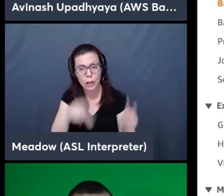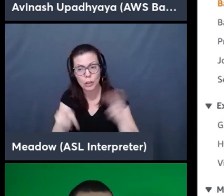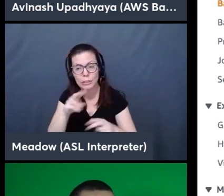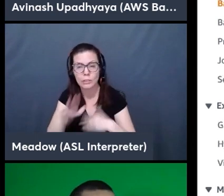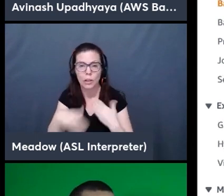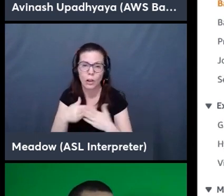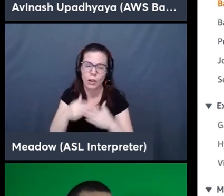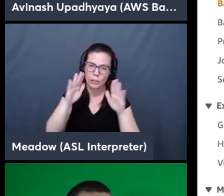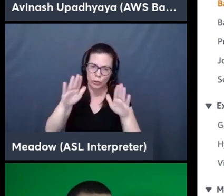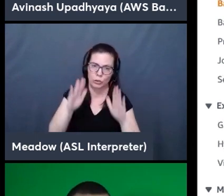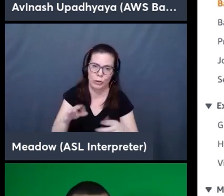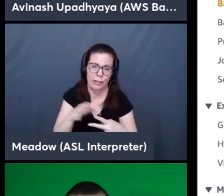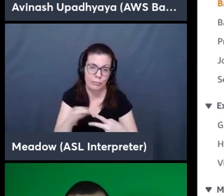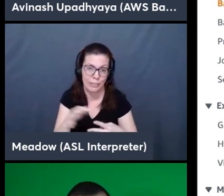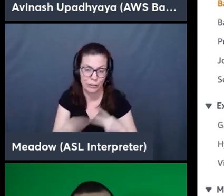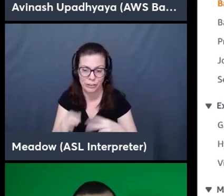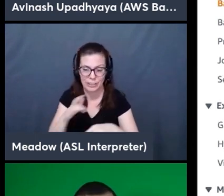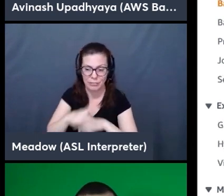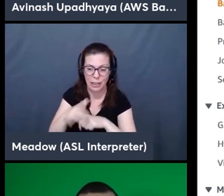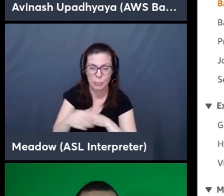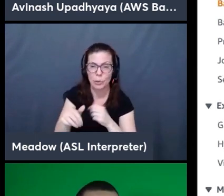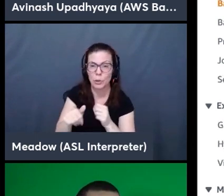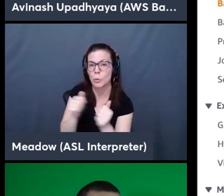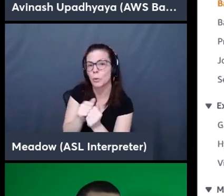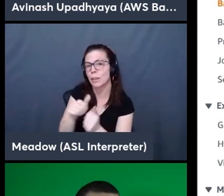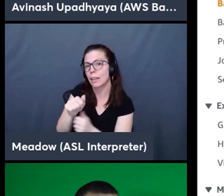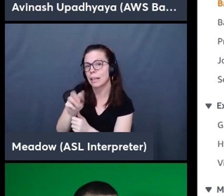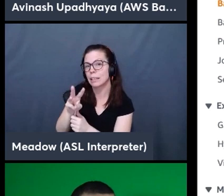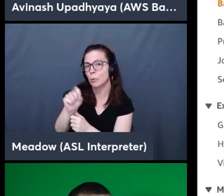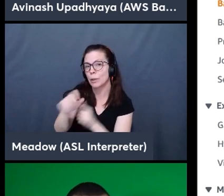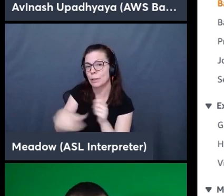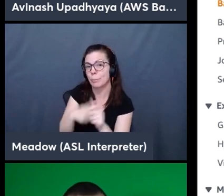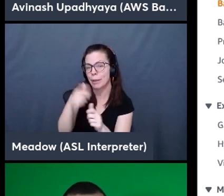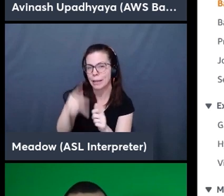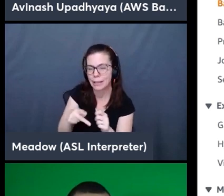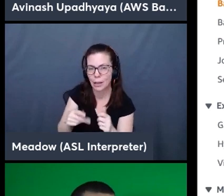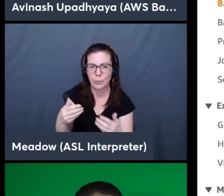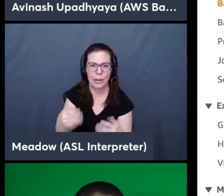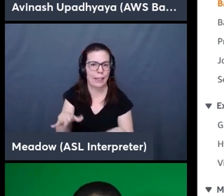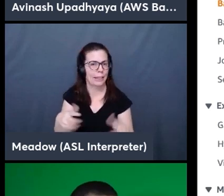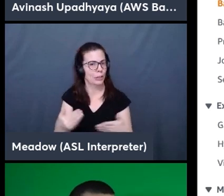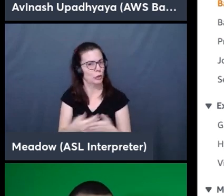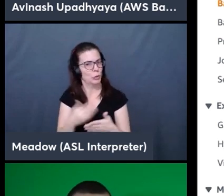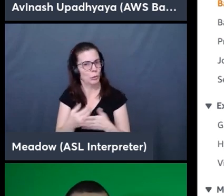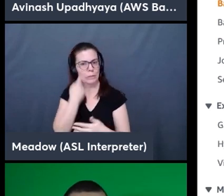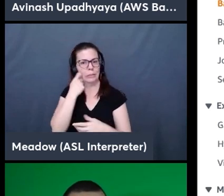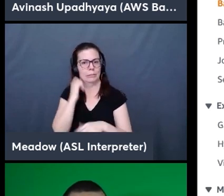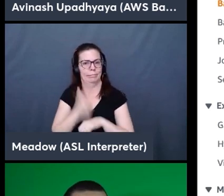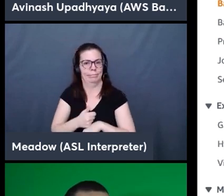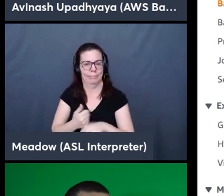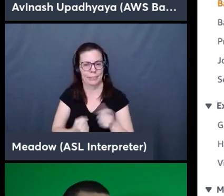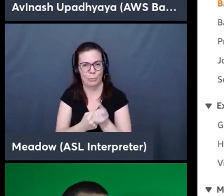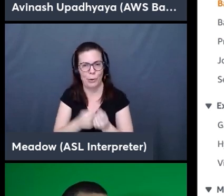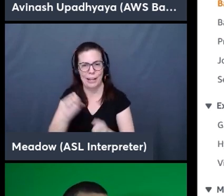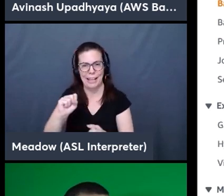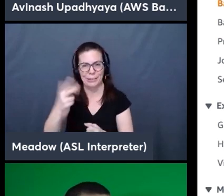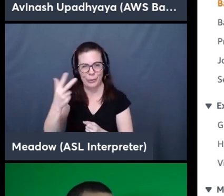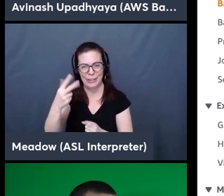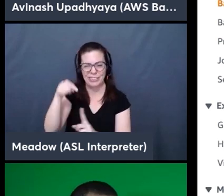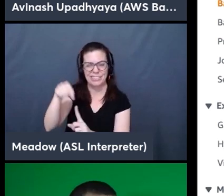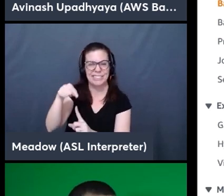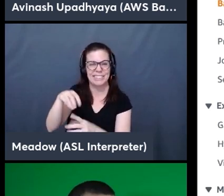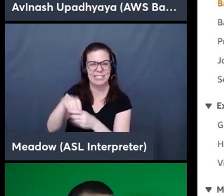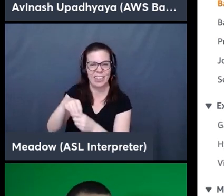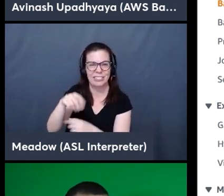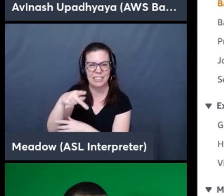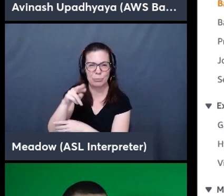greatest features that are available with AWS Backup and the newly supported S3, which is going to be in preview. But thank you